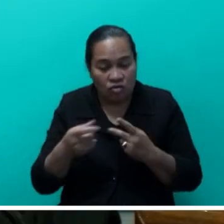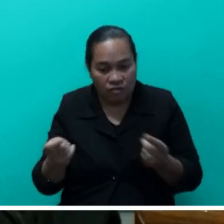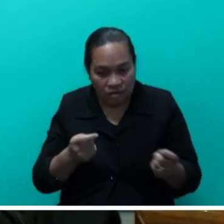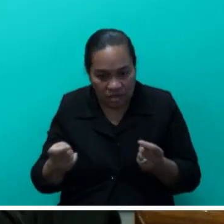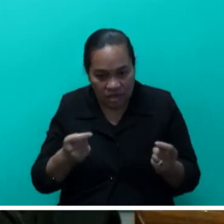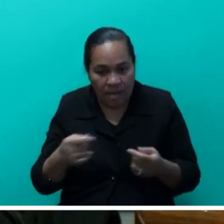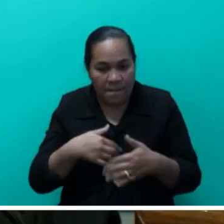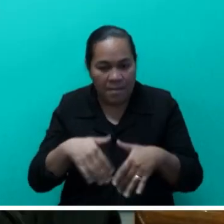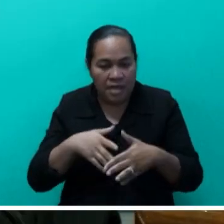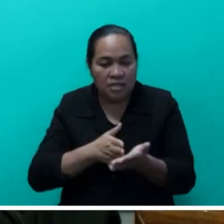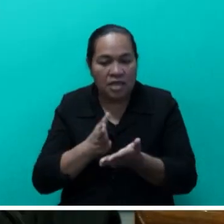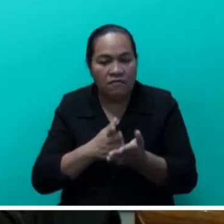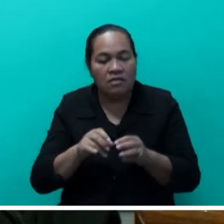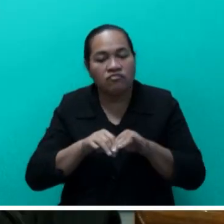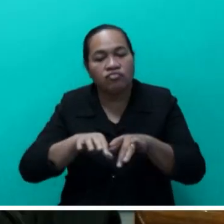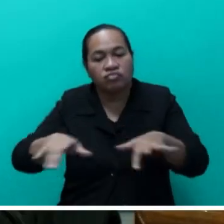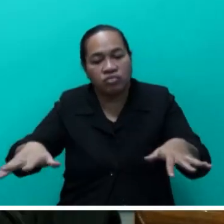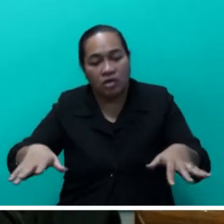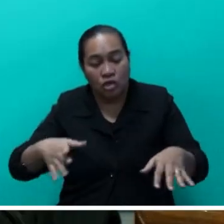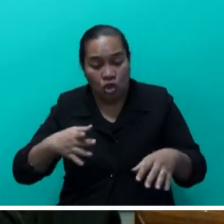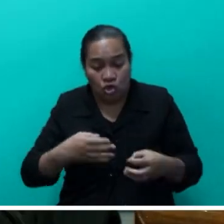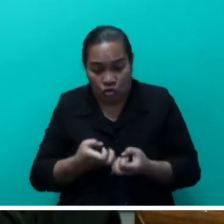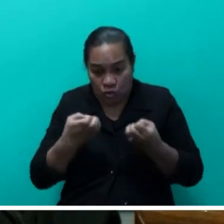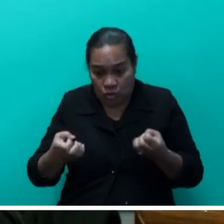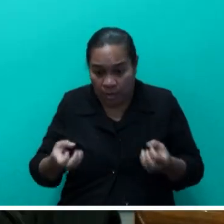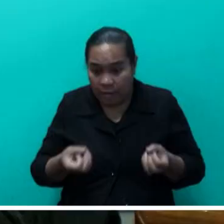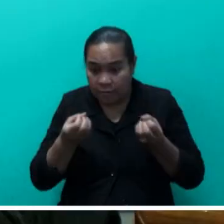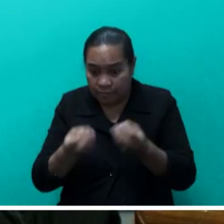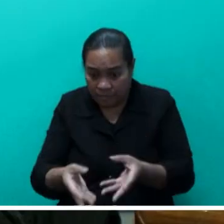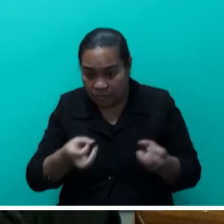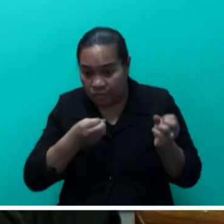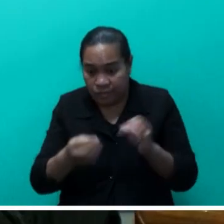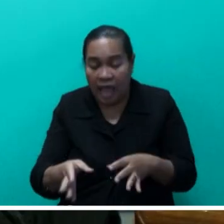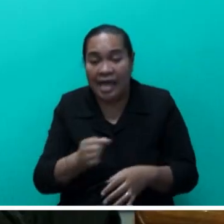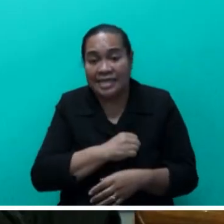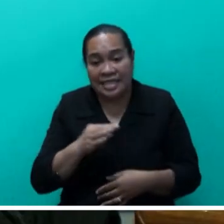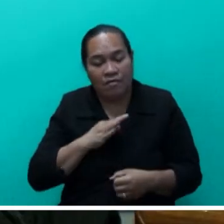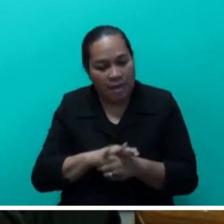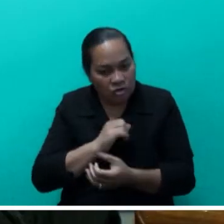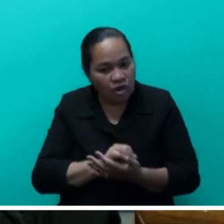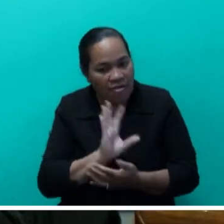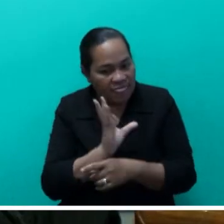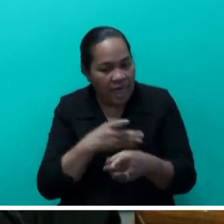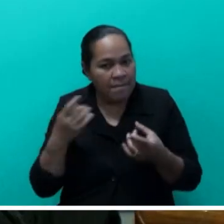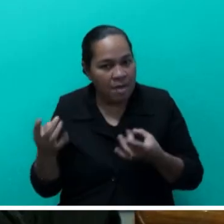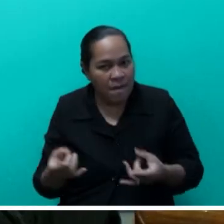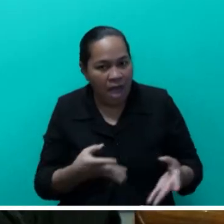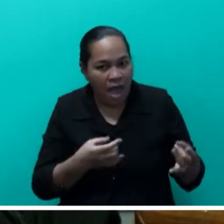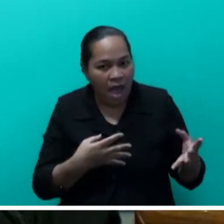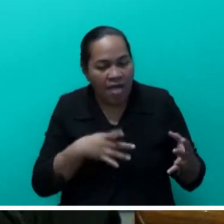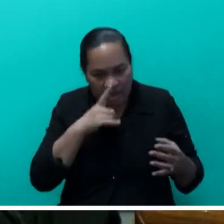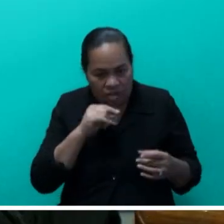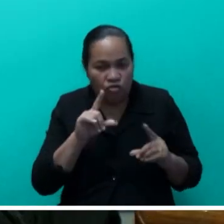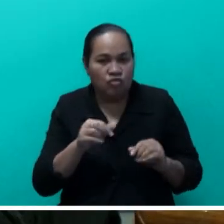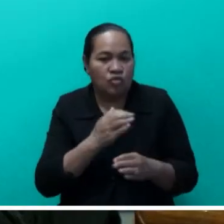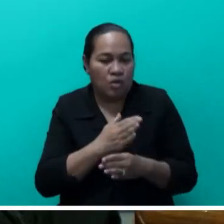across Fiji. By equipping our staff with the necessary tools and training, we ensure that they are well prepared to meet the demands of their roles and